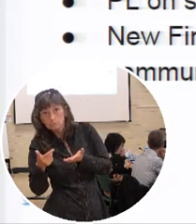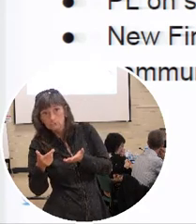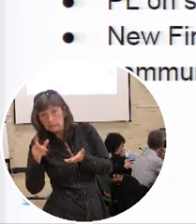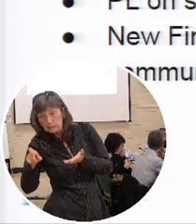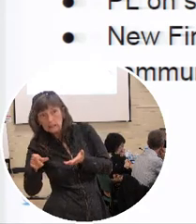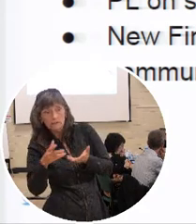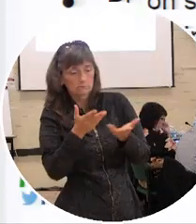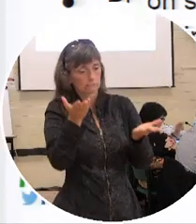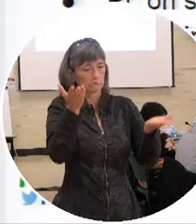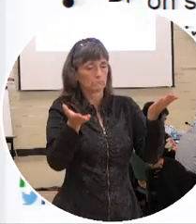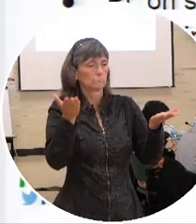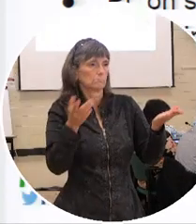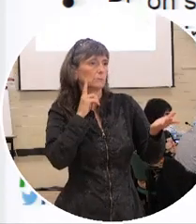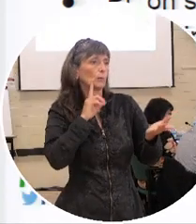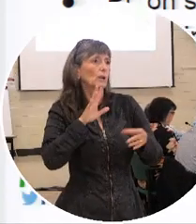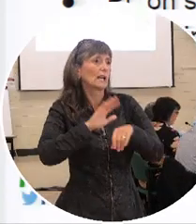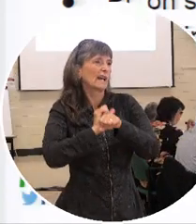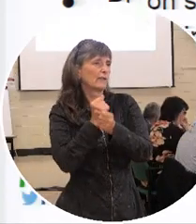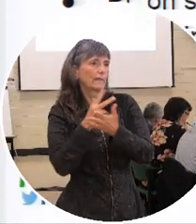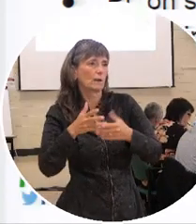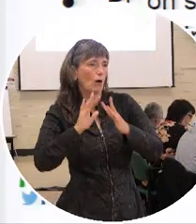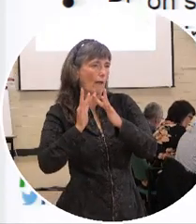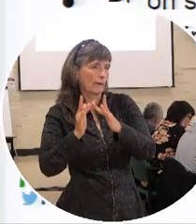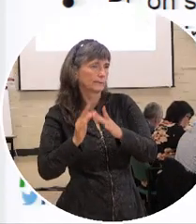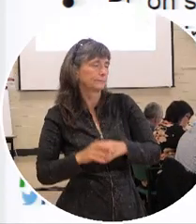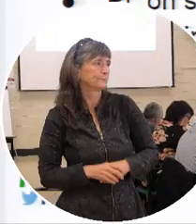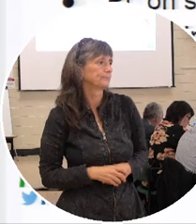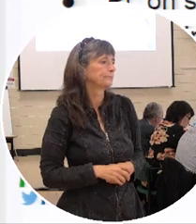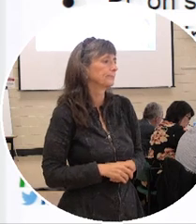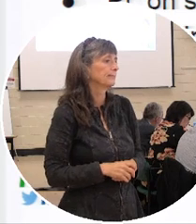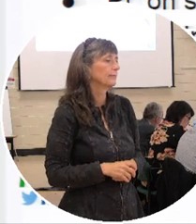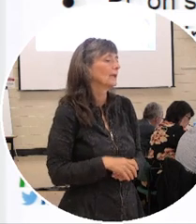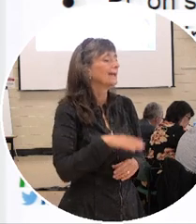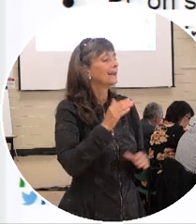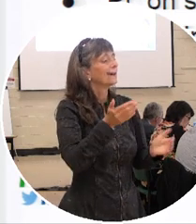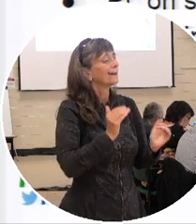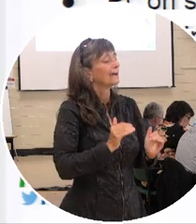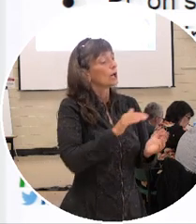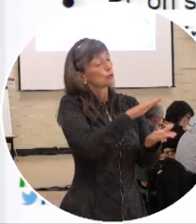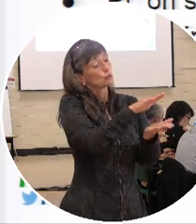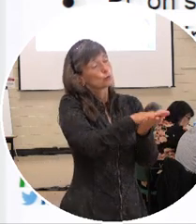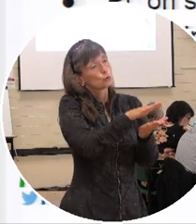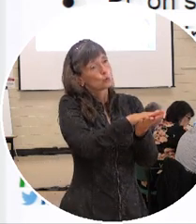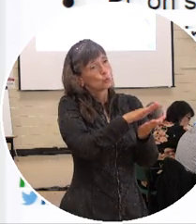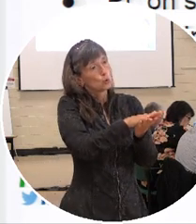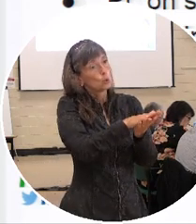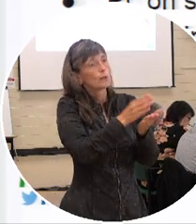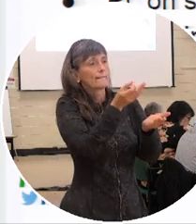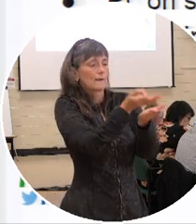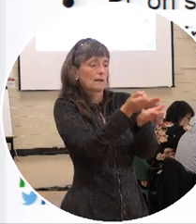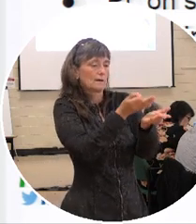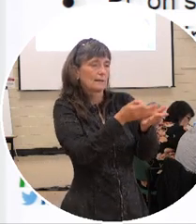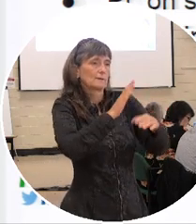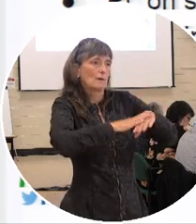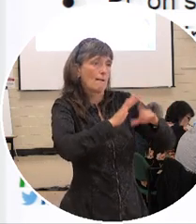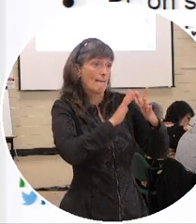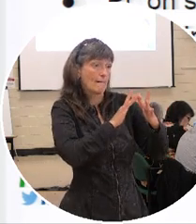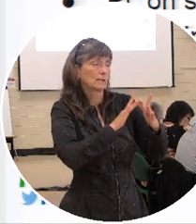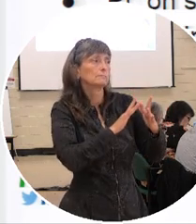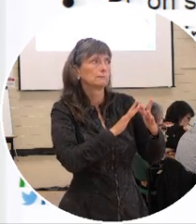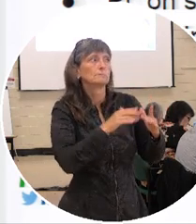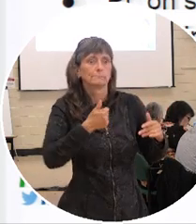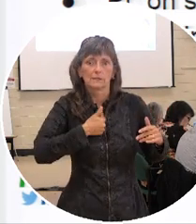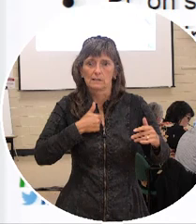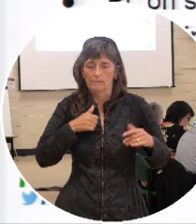work. In the area of school based financial management, I've done a lot of professional